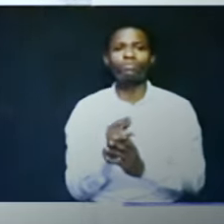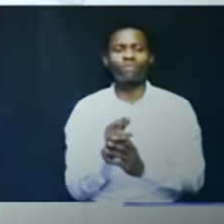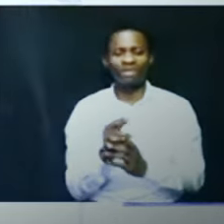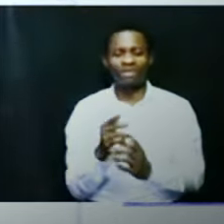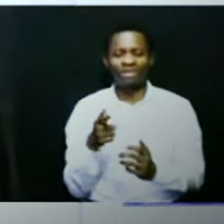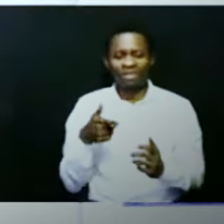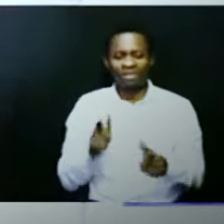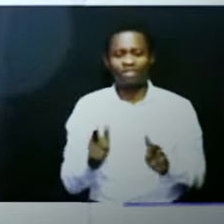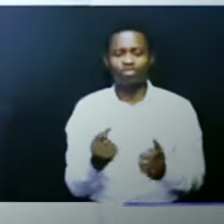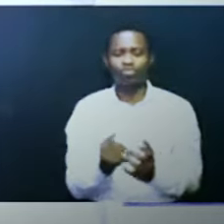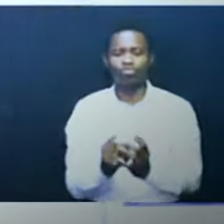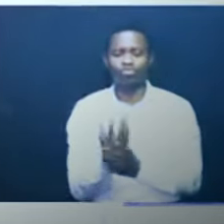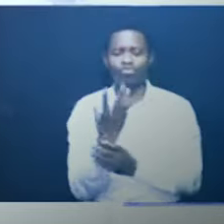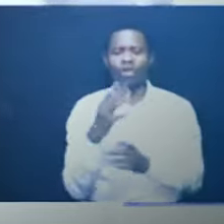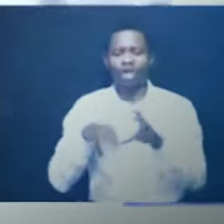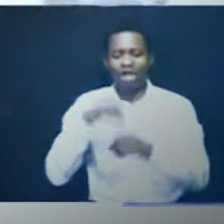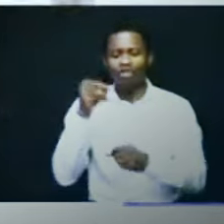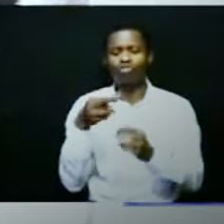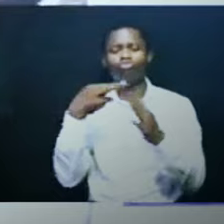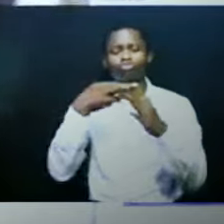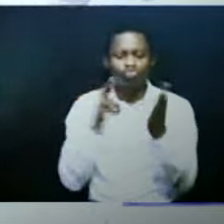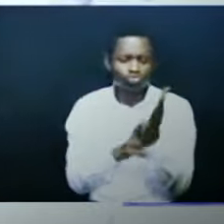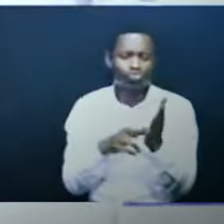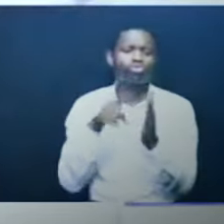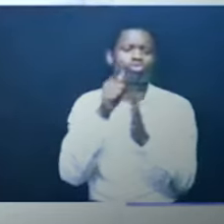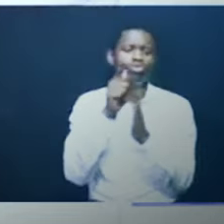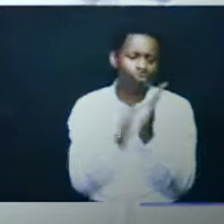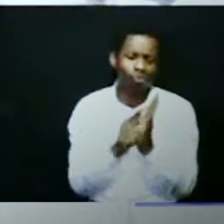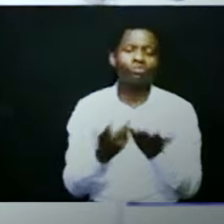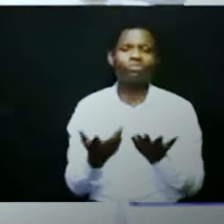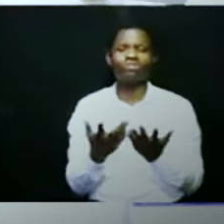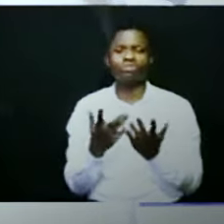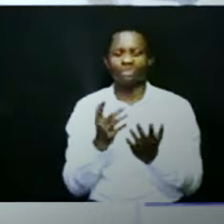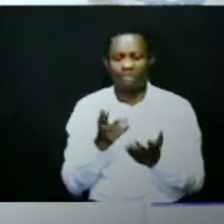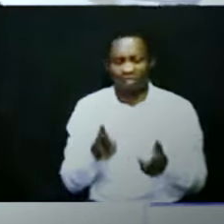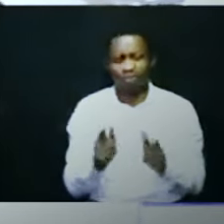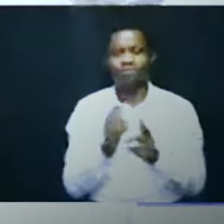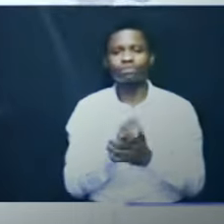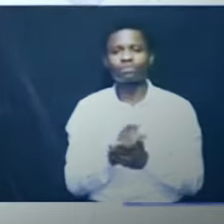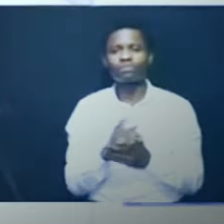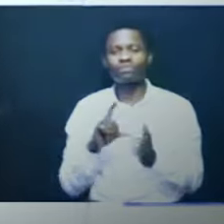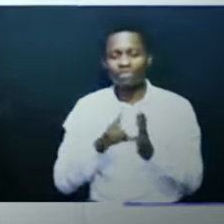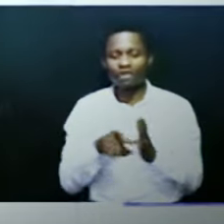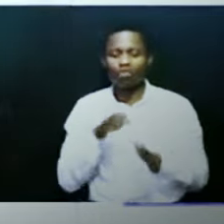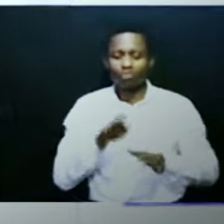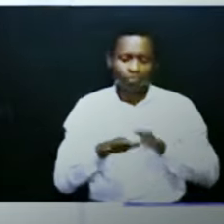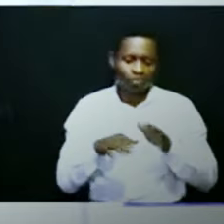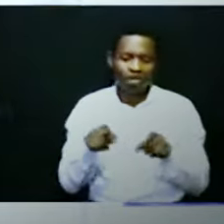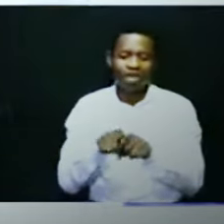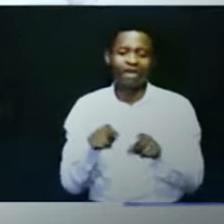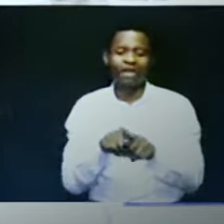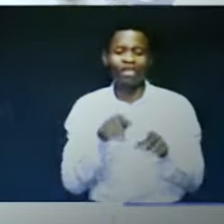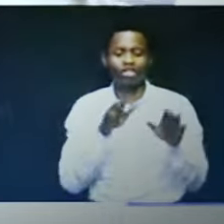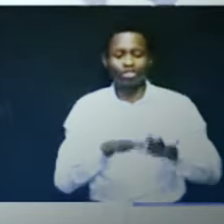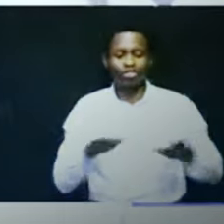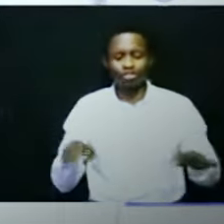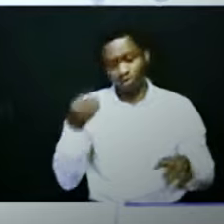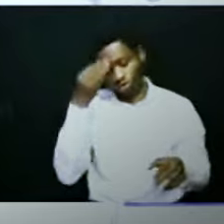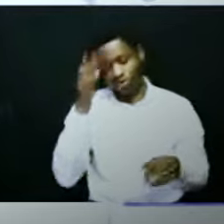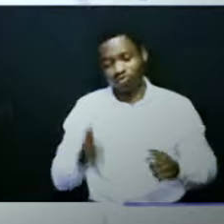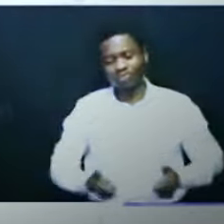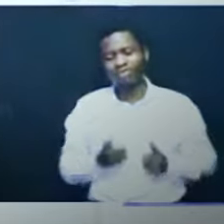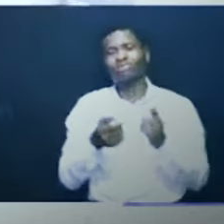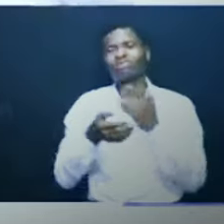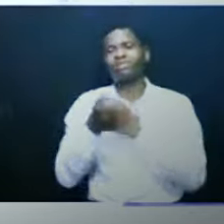of rules and regulations. And walk as children of the living God.